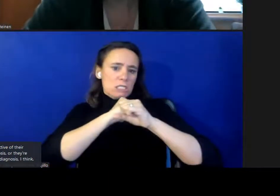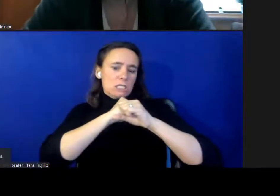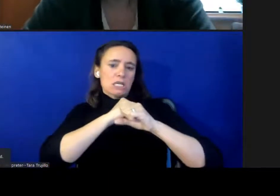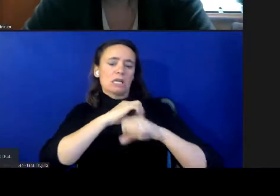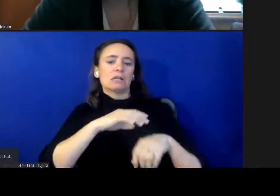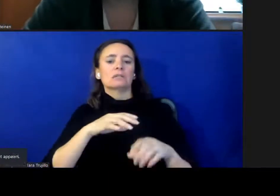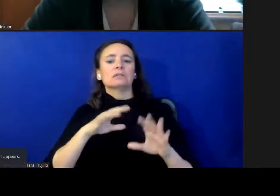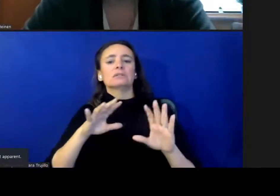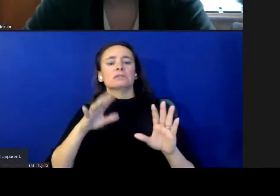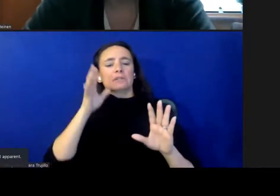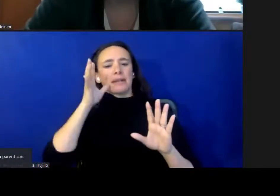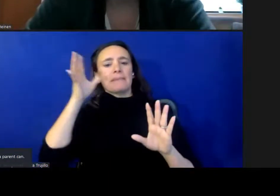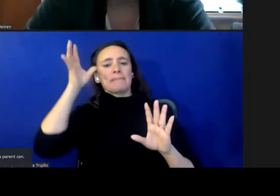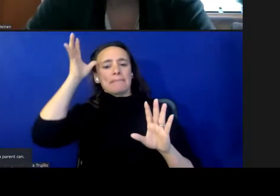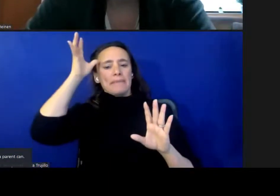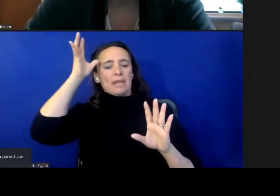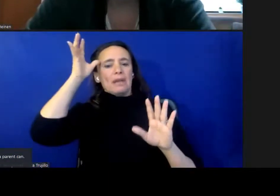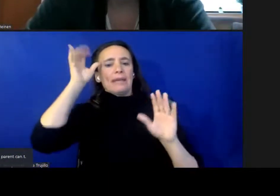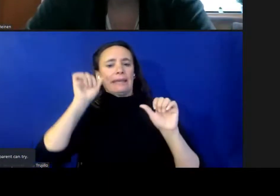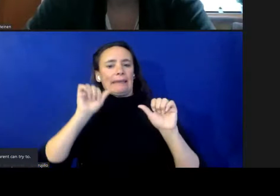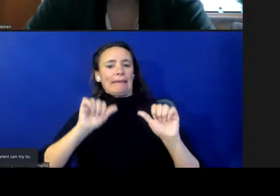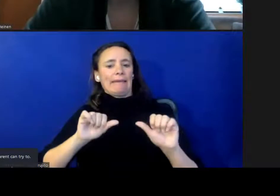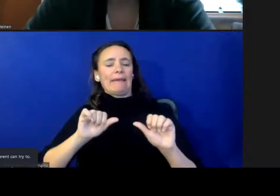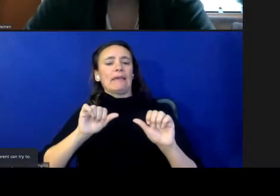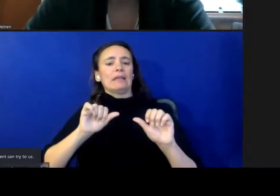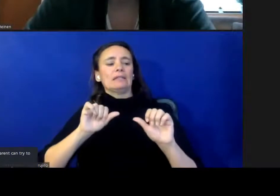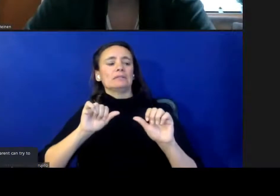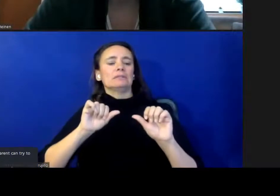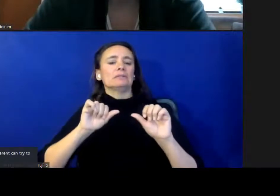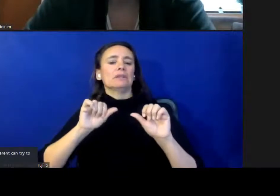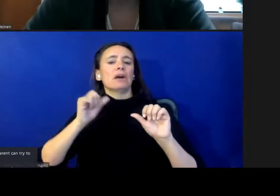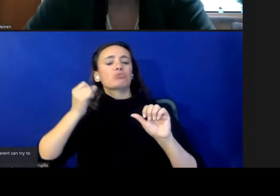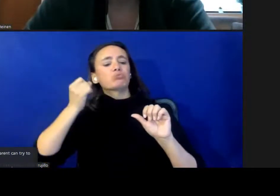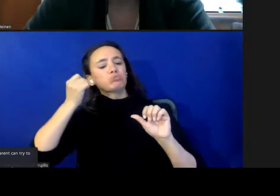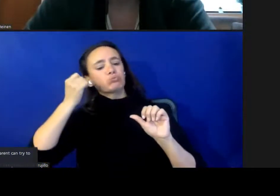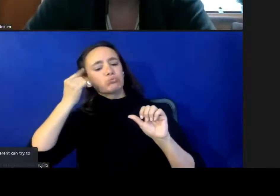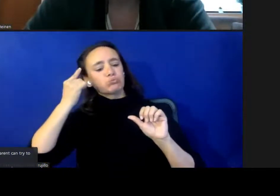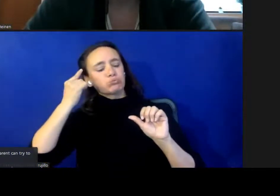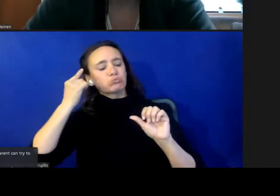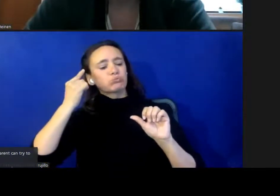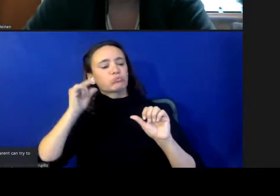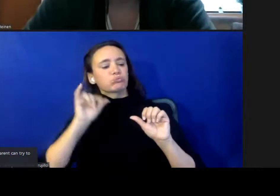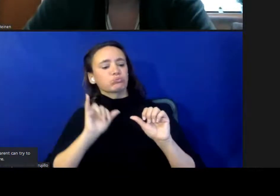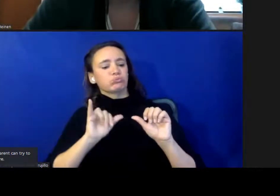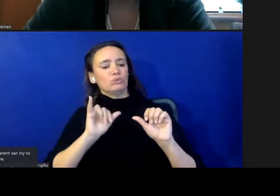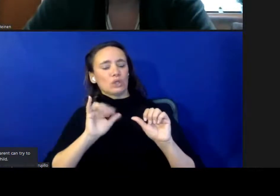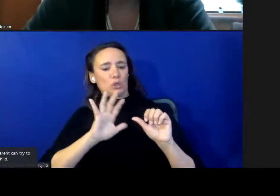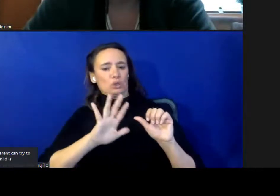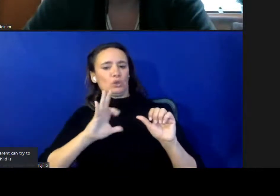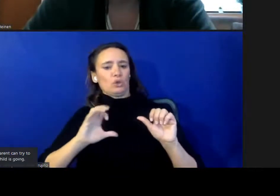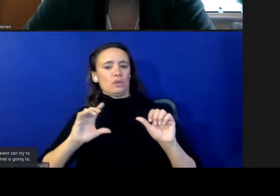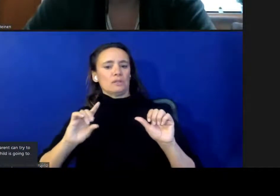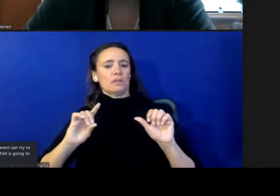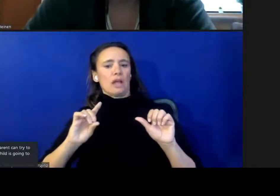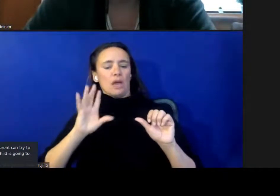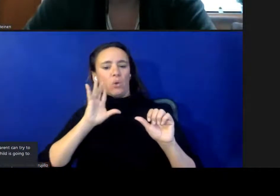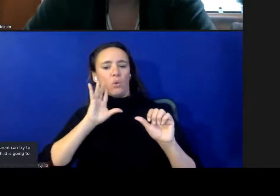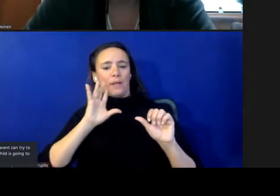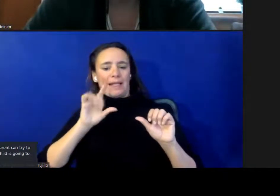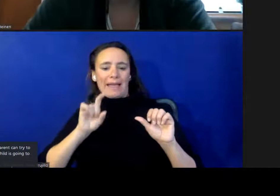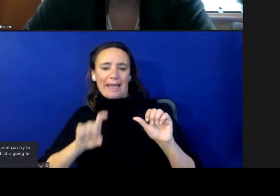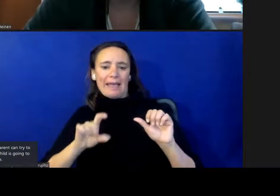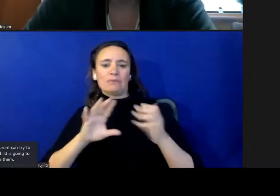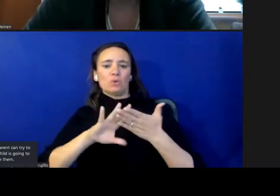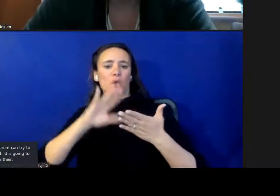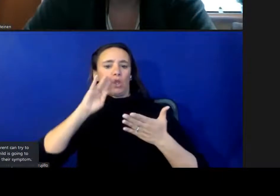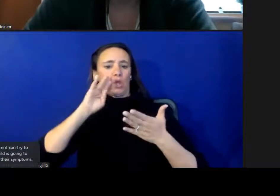that a parent can try to understand that your child is going to have to learn how to manage